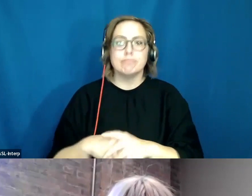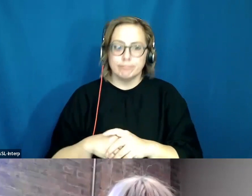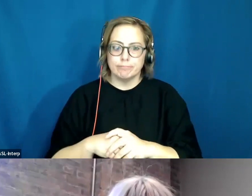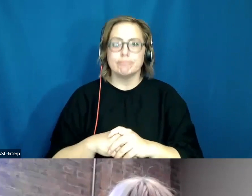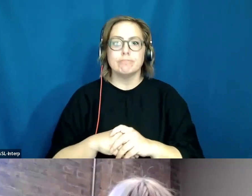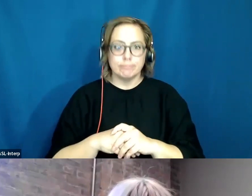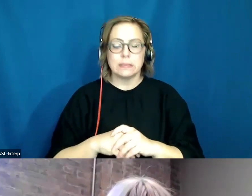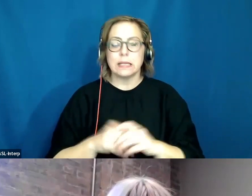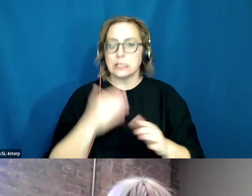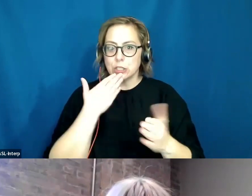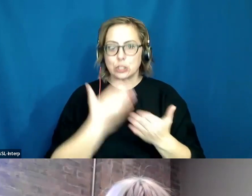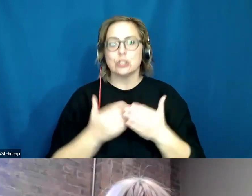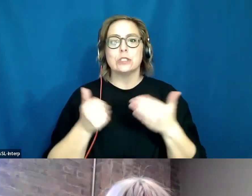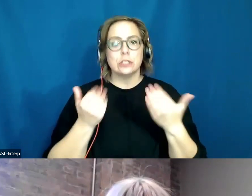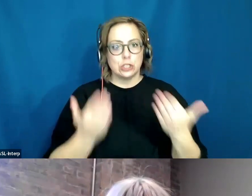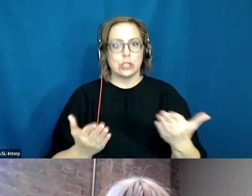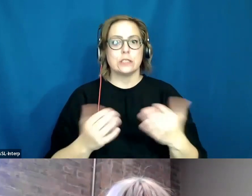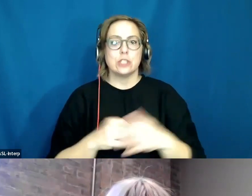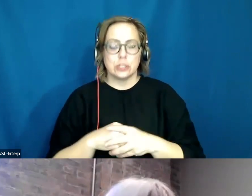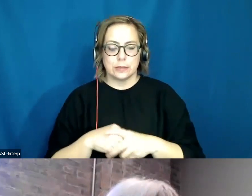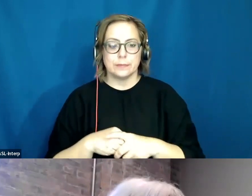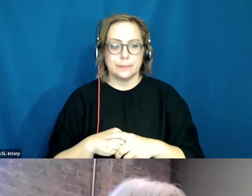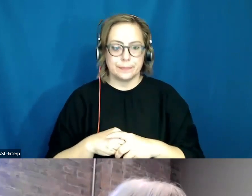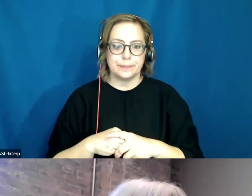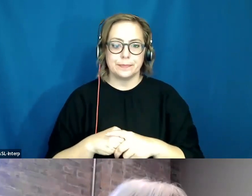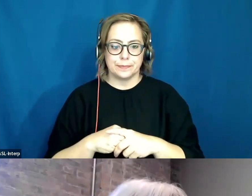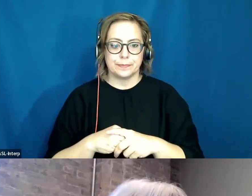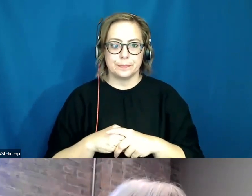good suggestion on that.